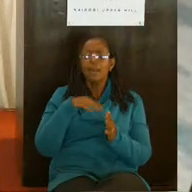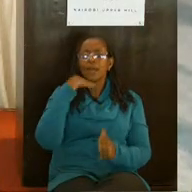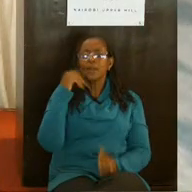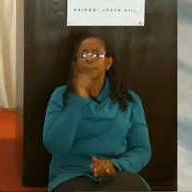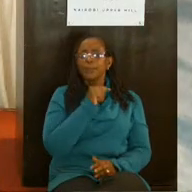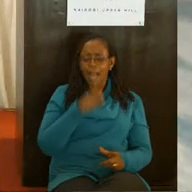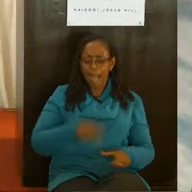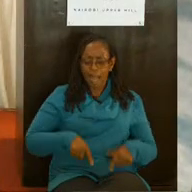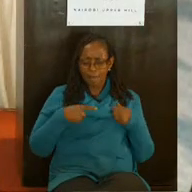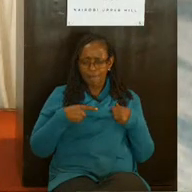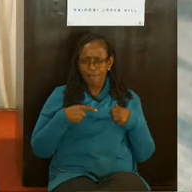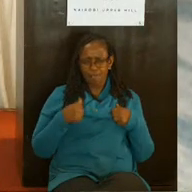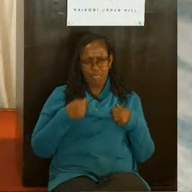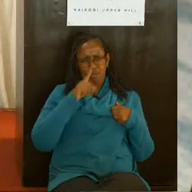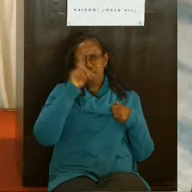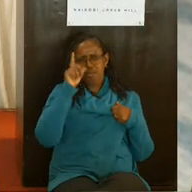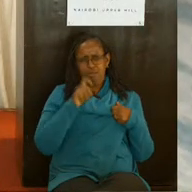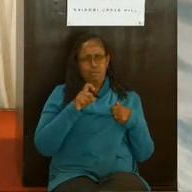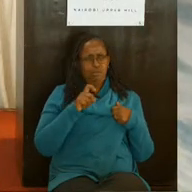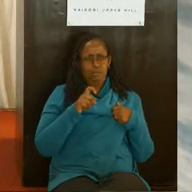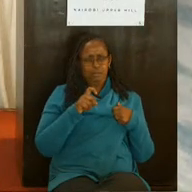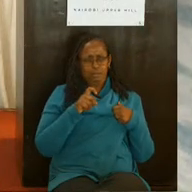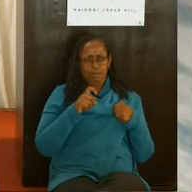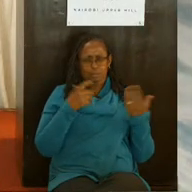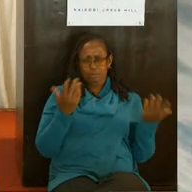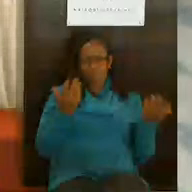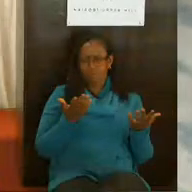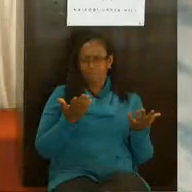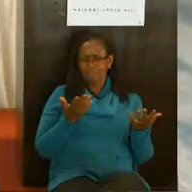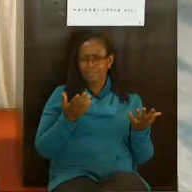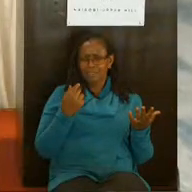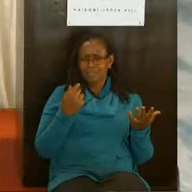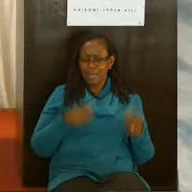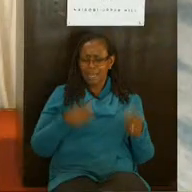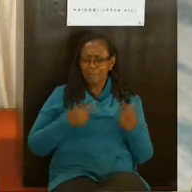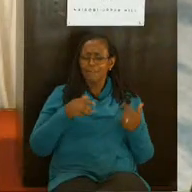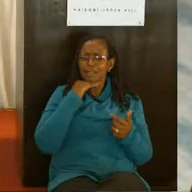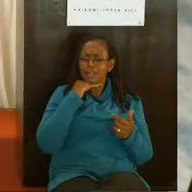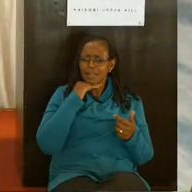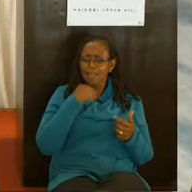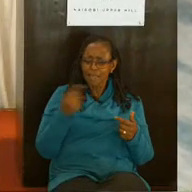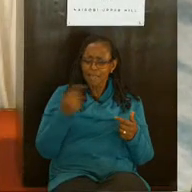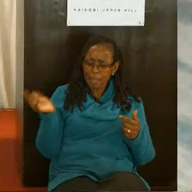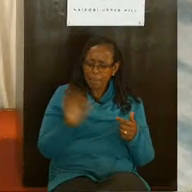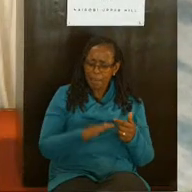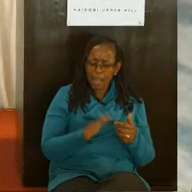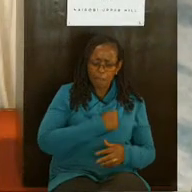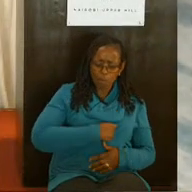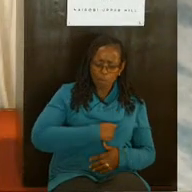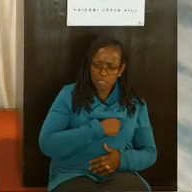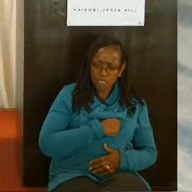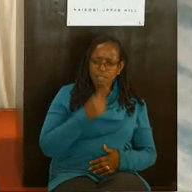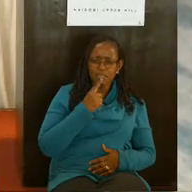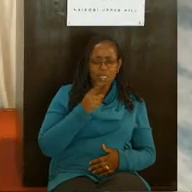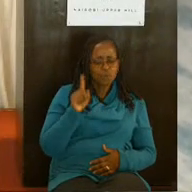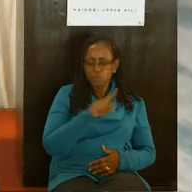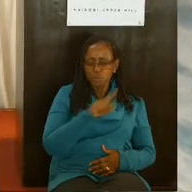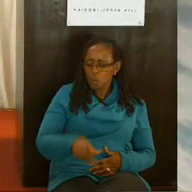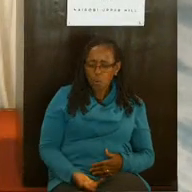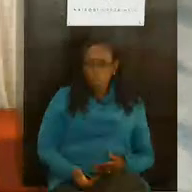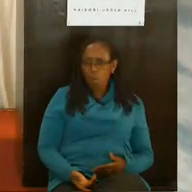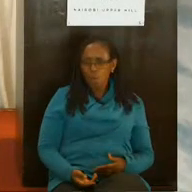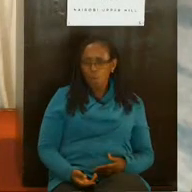she was alive and I was asking myself could this be the Living Dead that we hear because they came back to apologize and say it was actually wrong